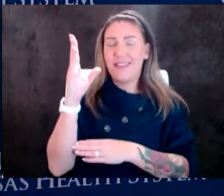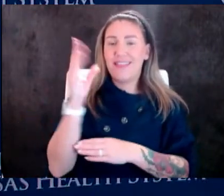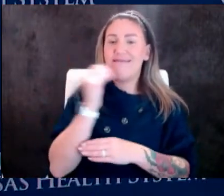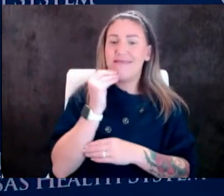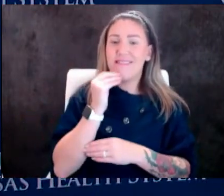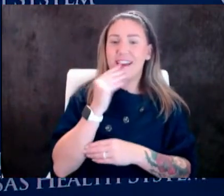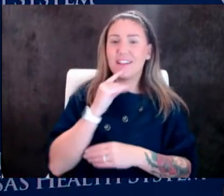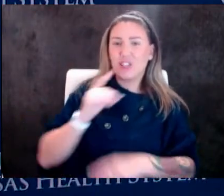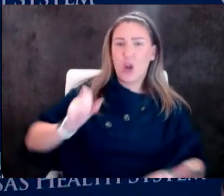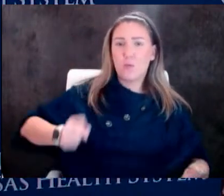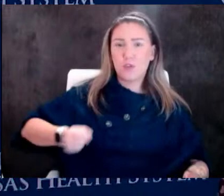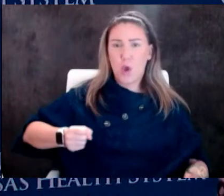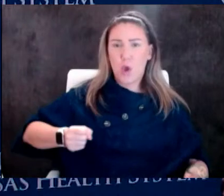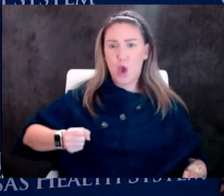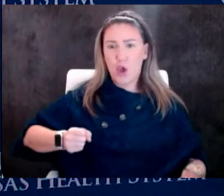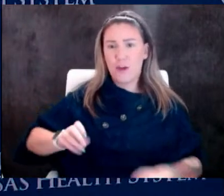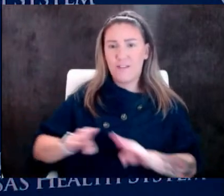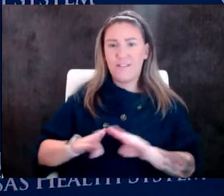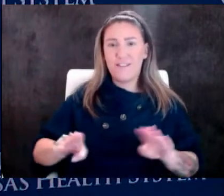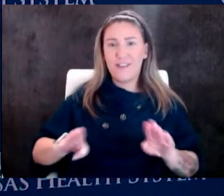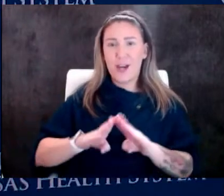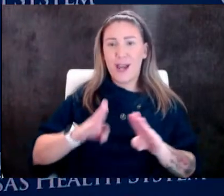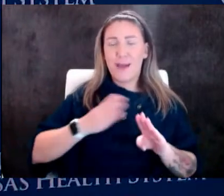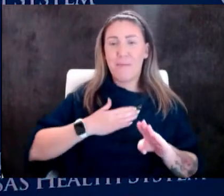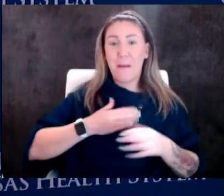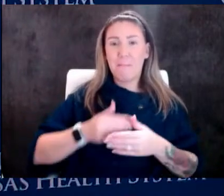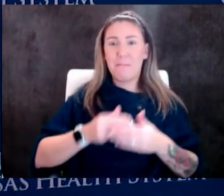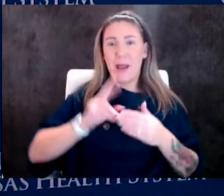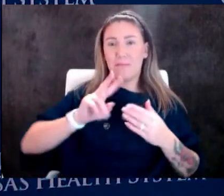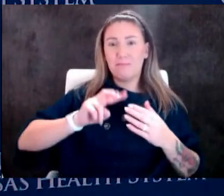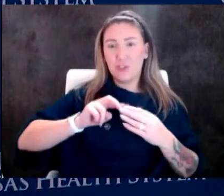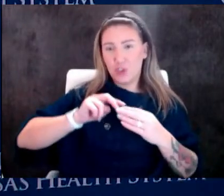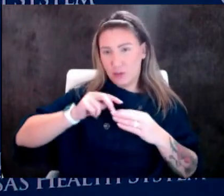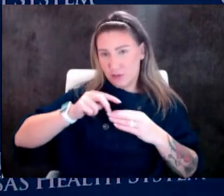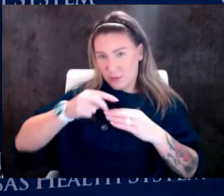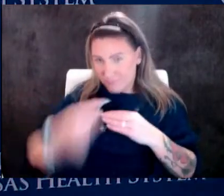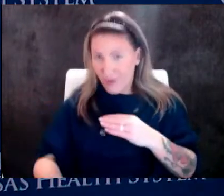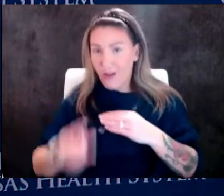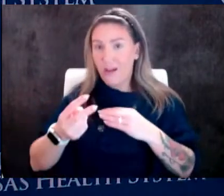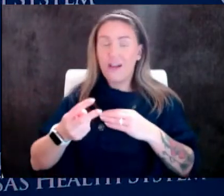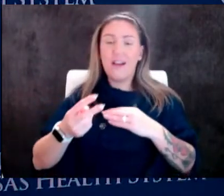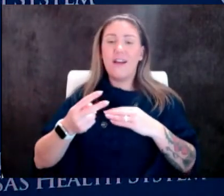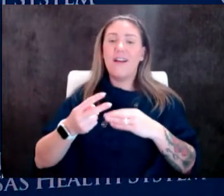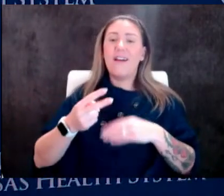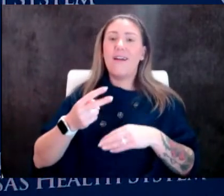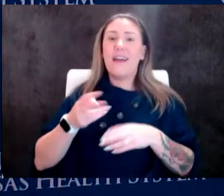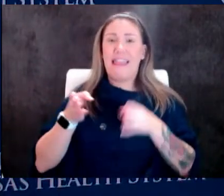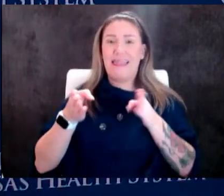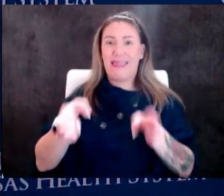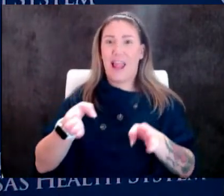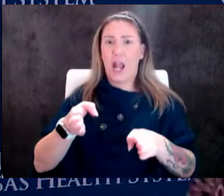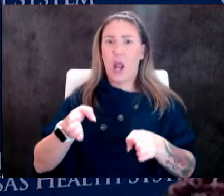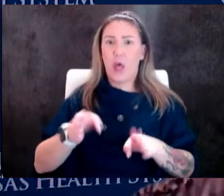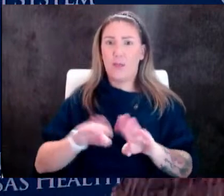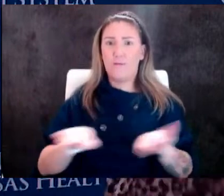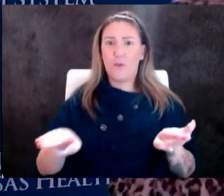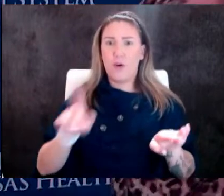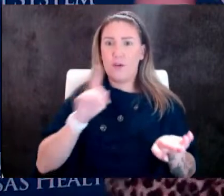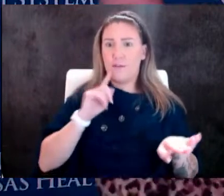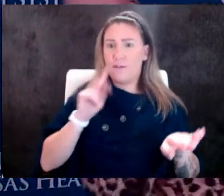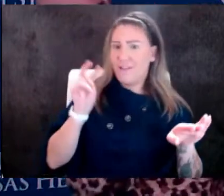really close to the floor, and my baby just rolled out in line at Chipotle onto the floor. And I look over and I'm like,